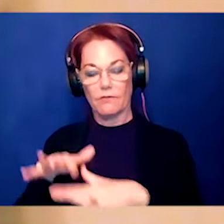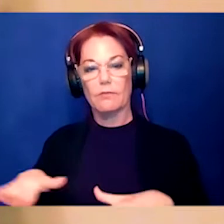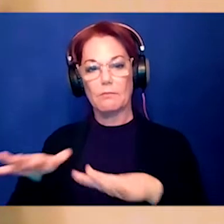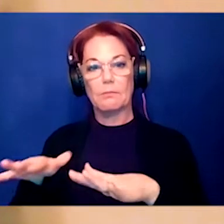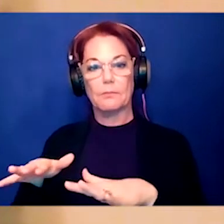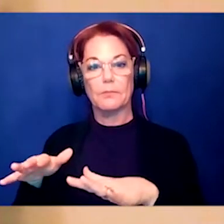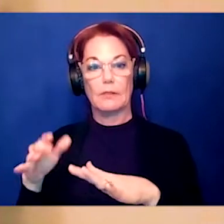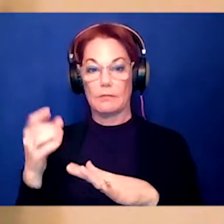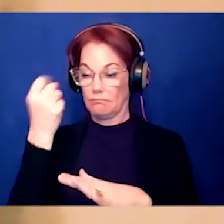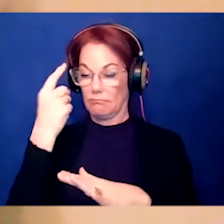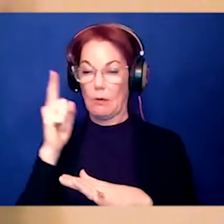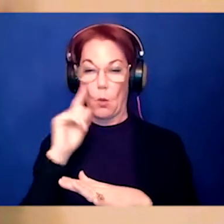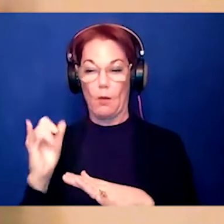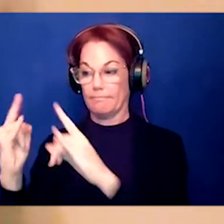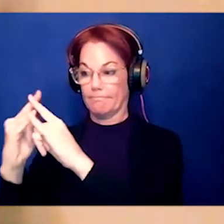tent, then